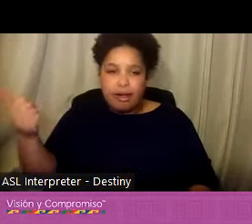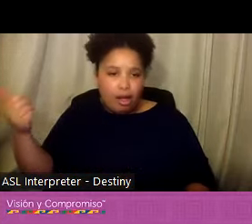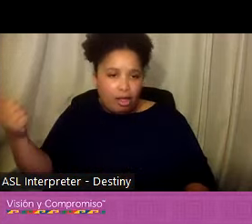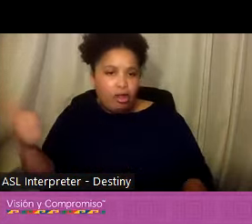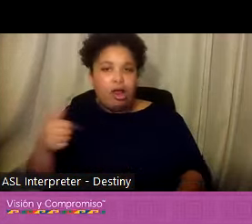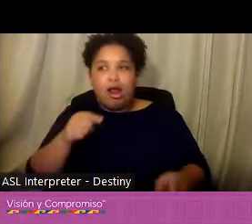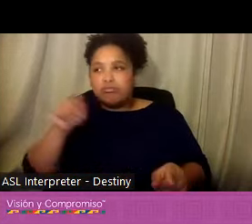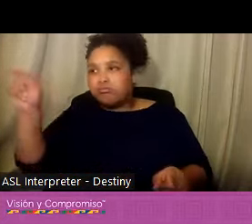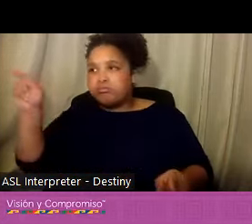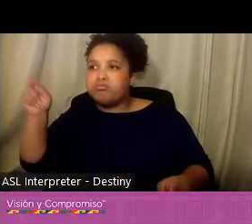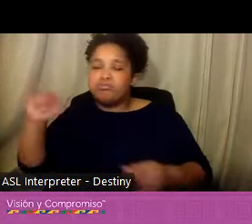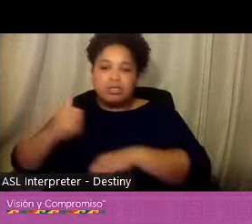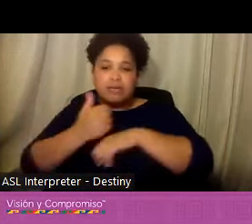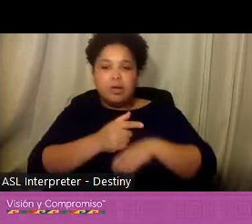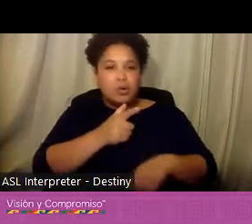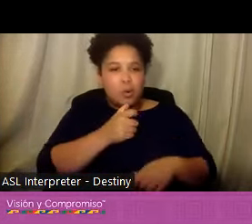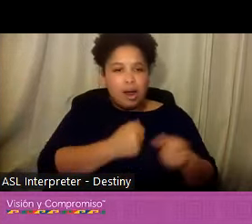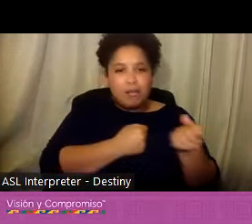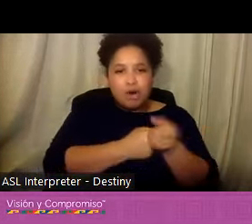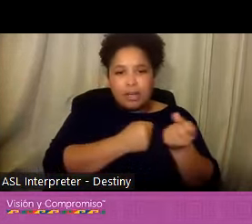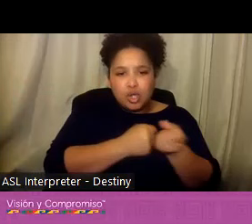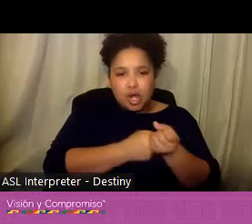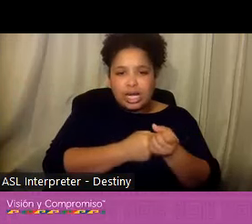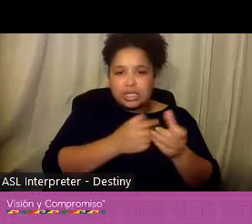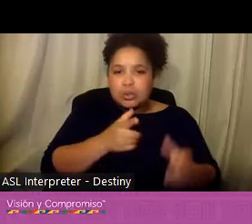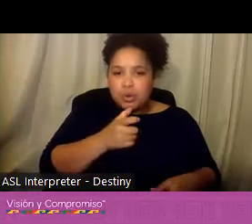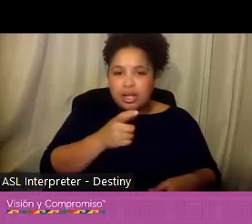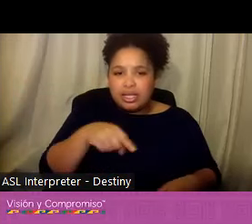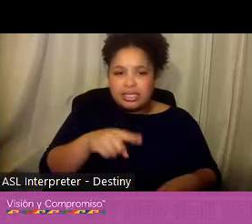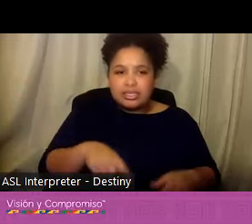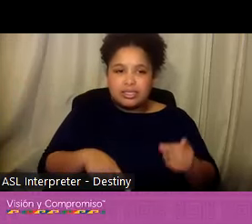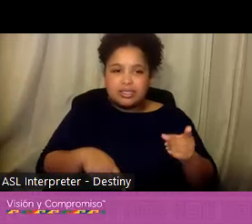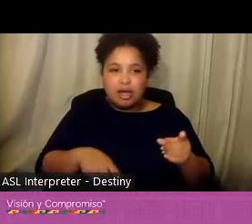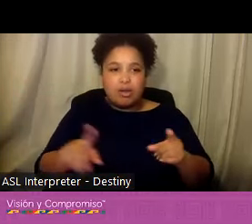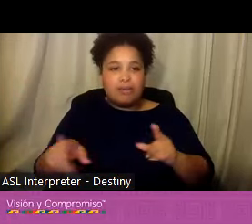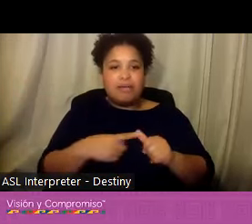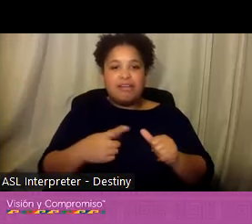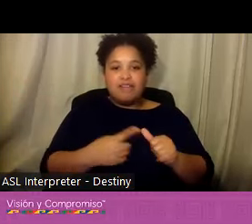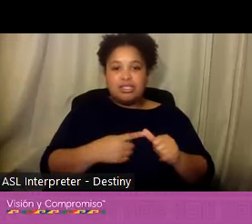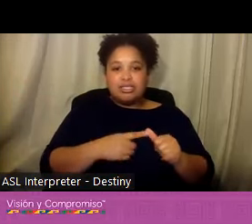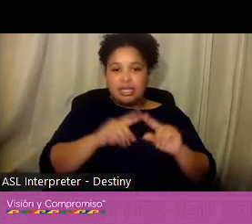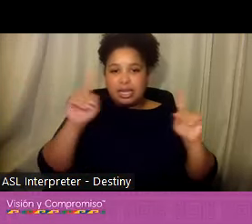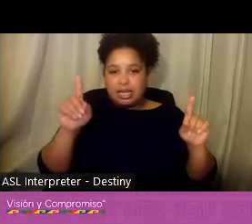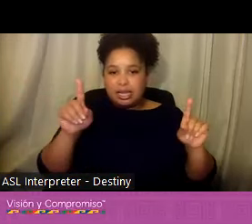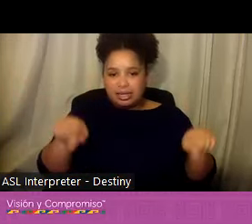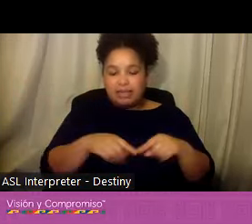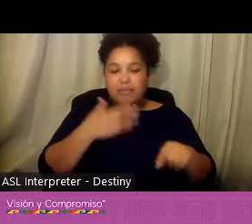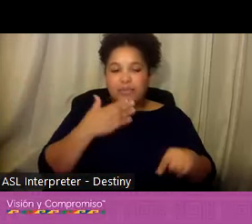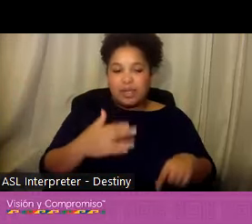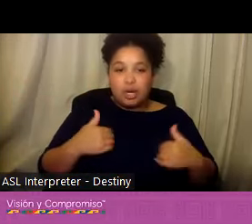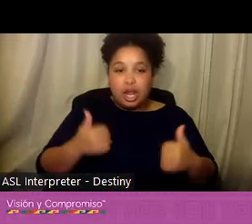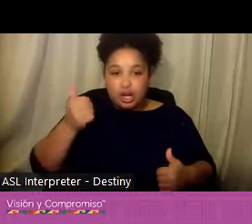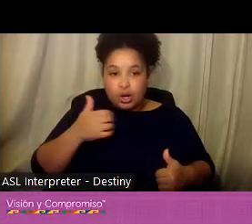you look at who are promotores, this will give you an idea. No, I'll go back to the first slide. So we are younger,